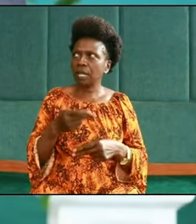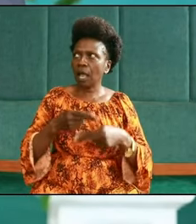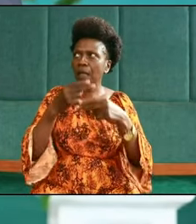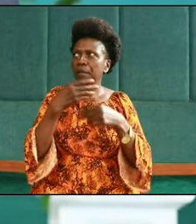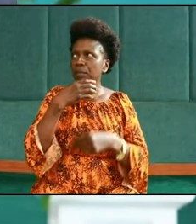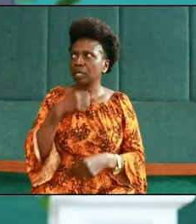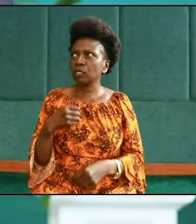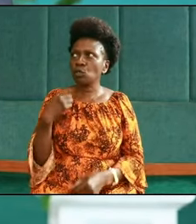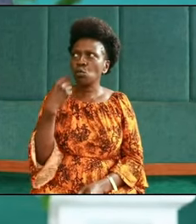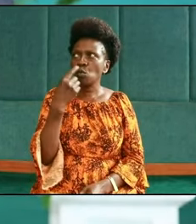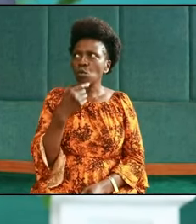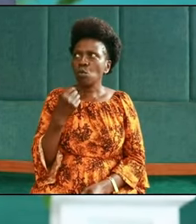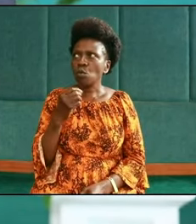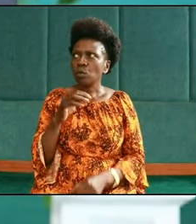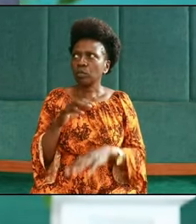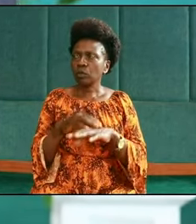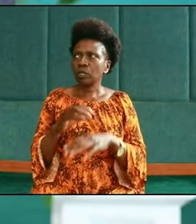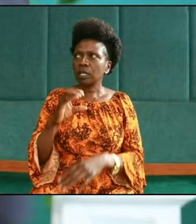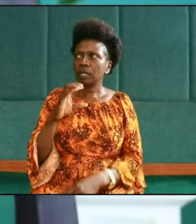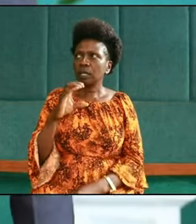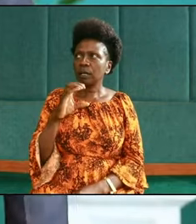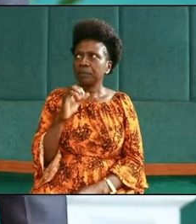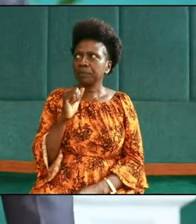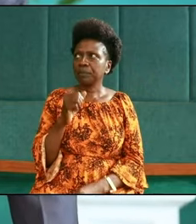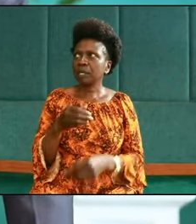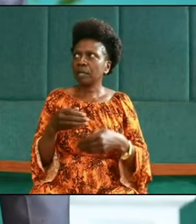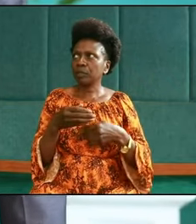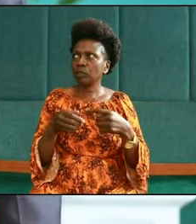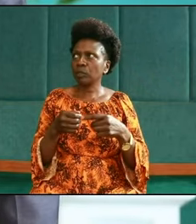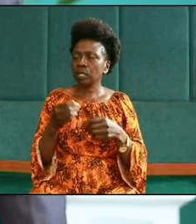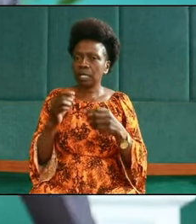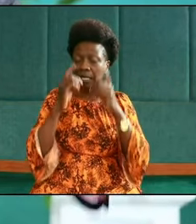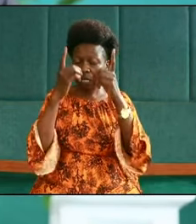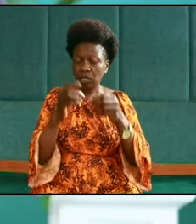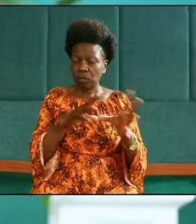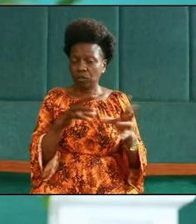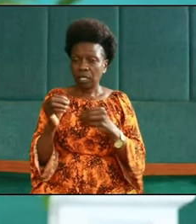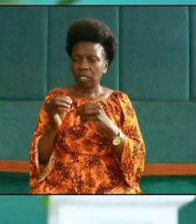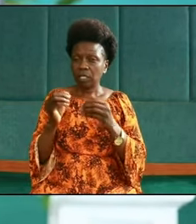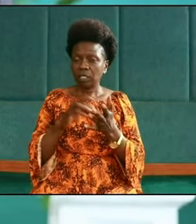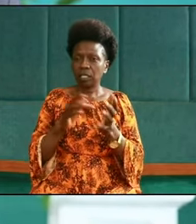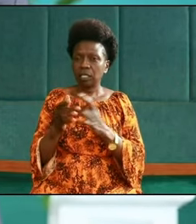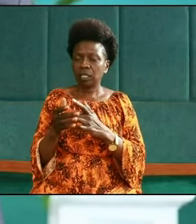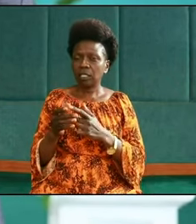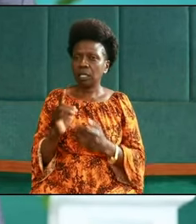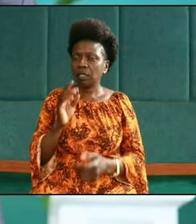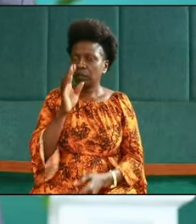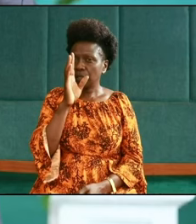priest, who was called Caiaphas, and plotted to take Jesus by treachery and kill him.